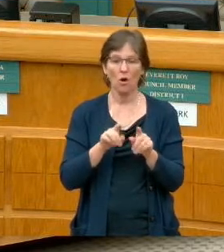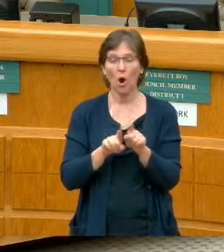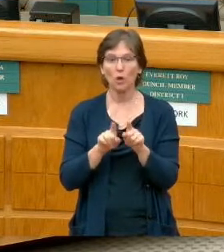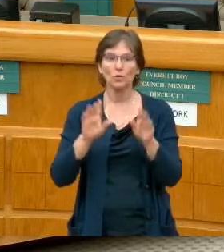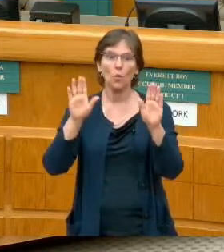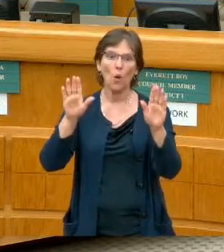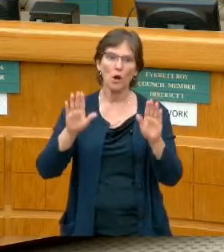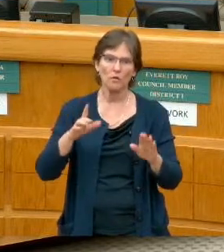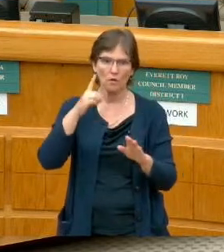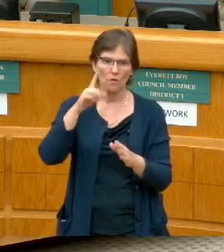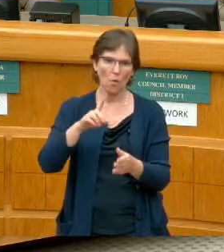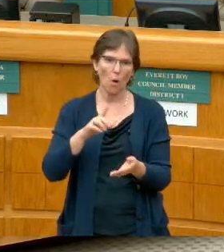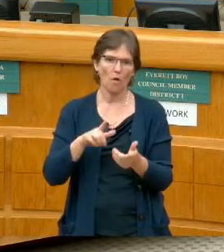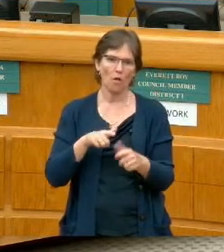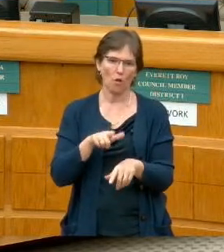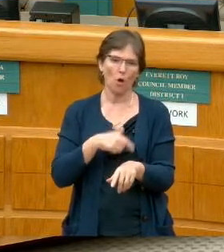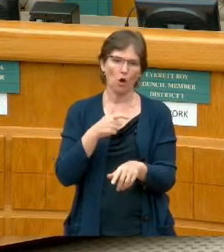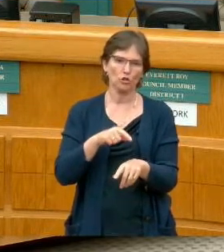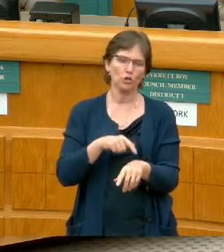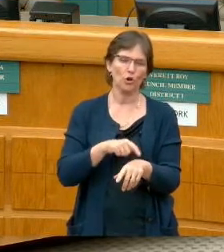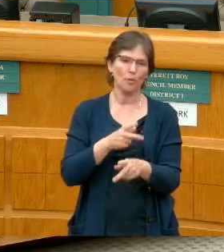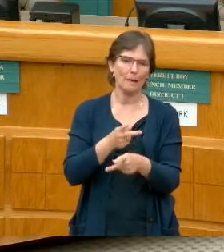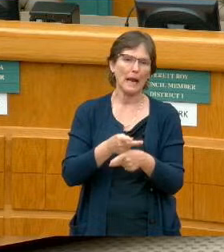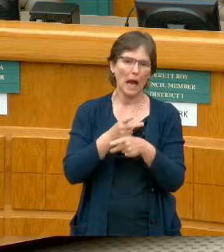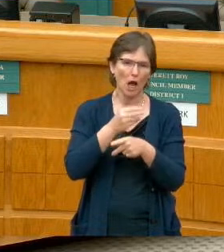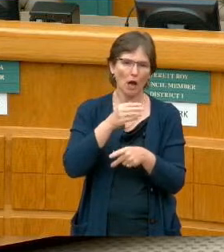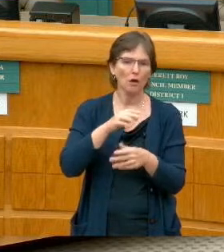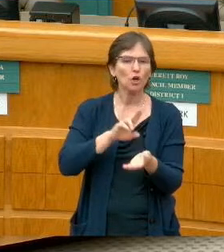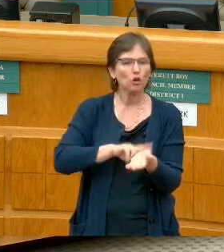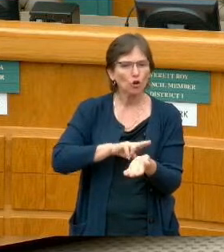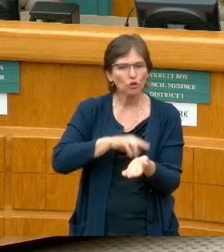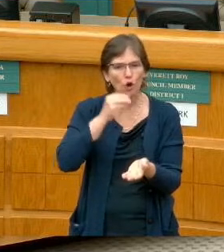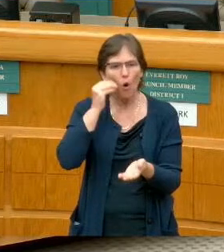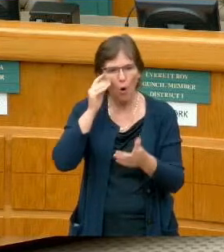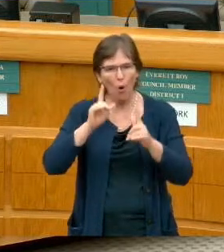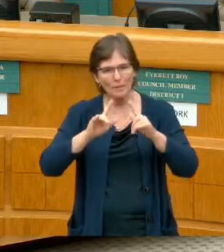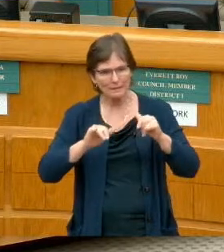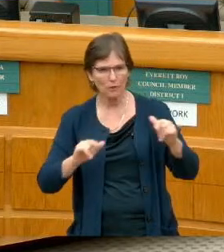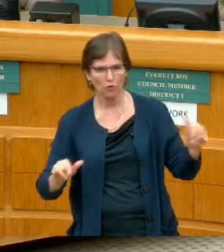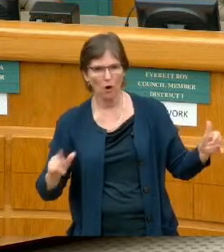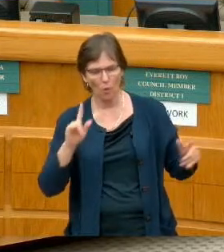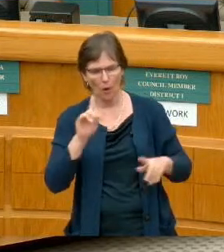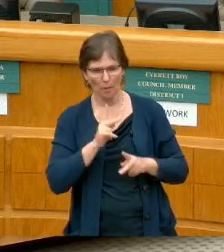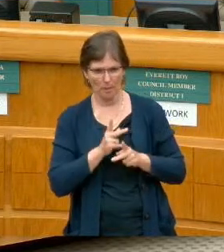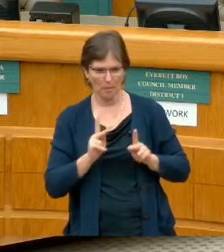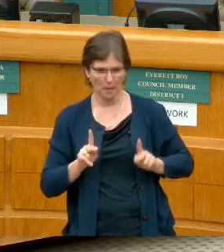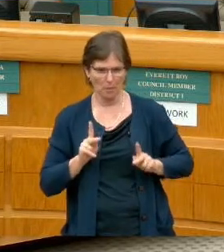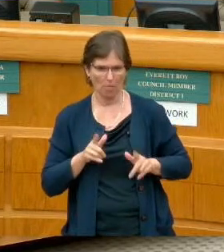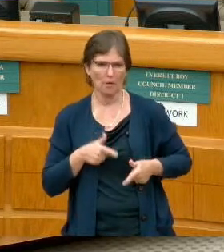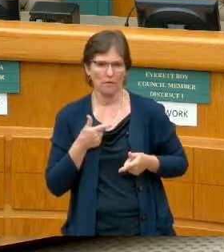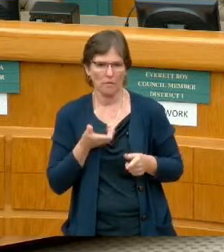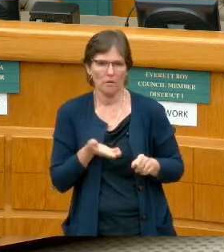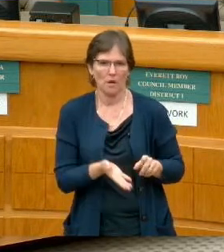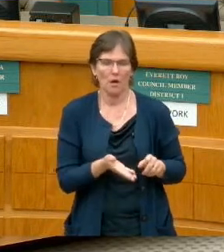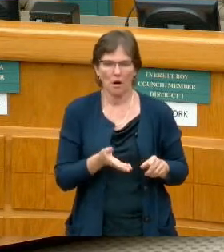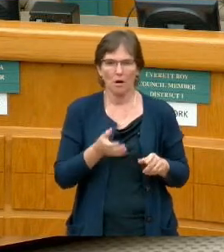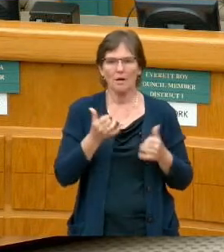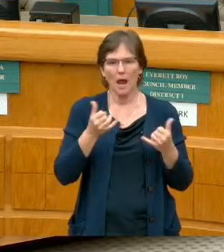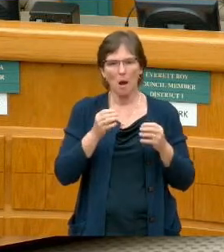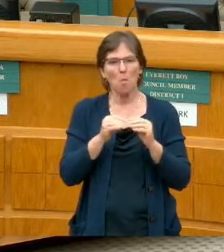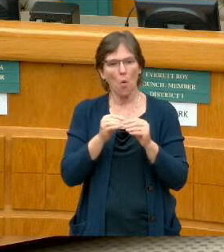So that's great news. At this time, I'll call on Annette Rodriguez to come and give us the information on